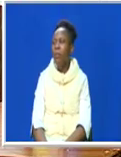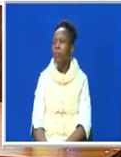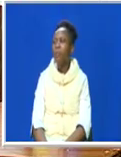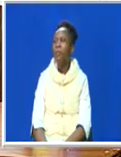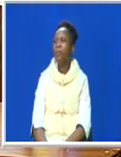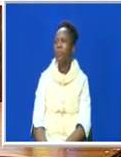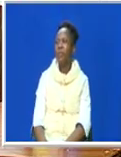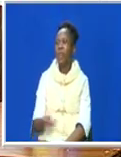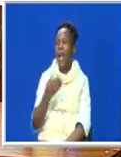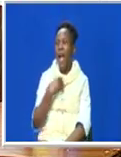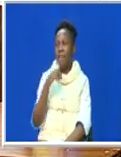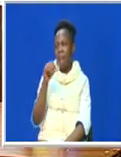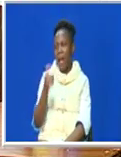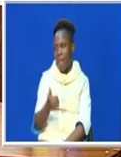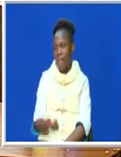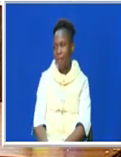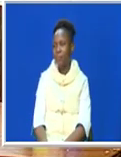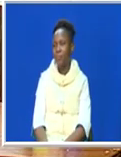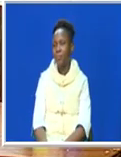Another activity for you.